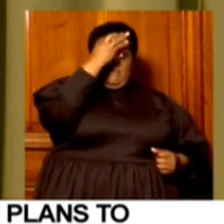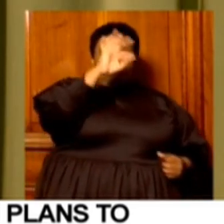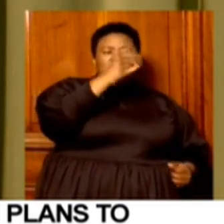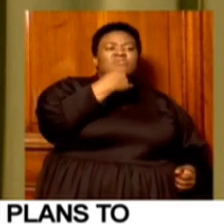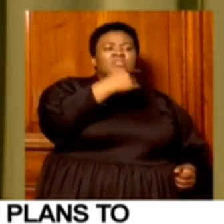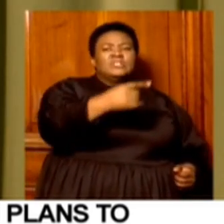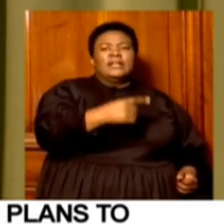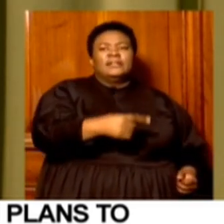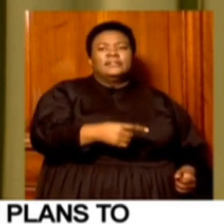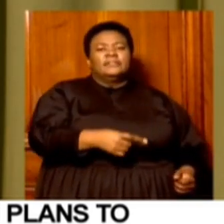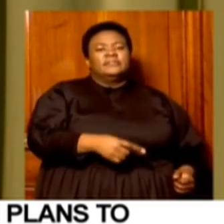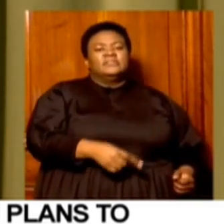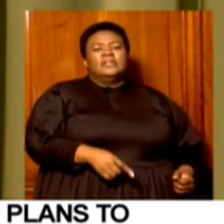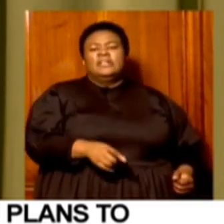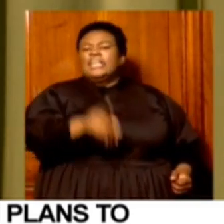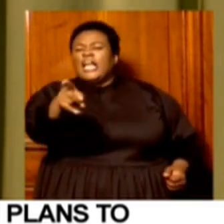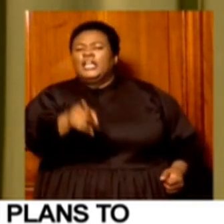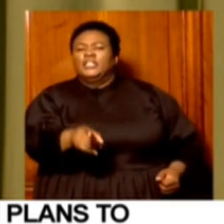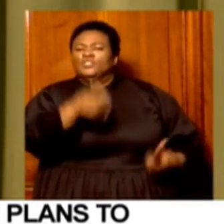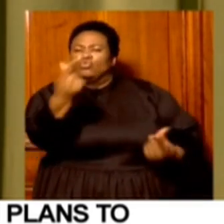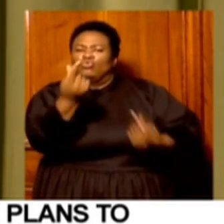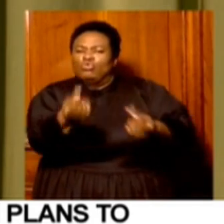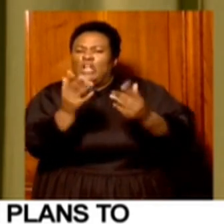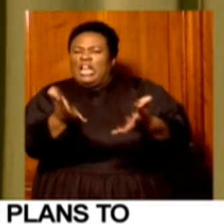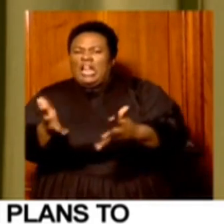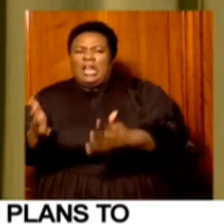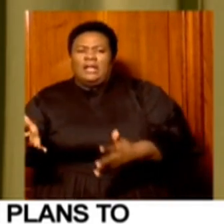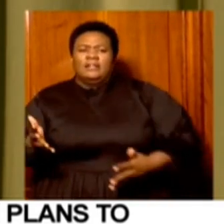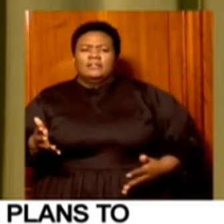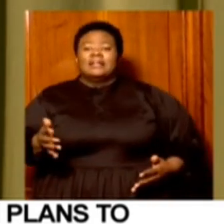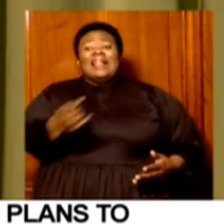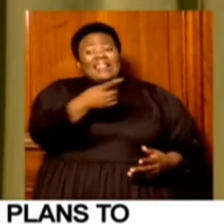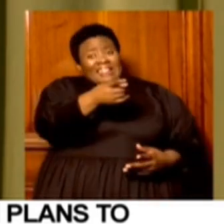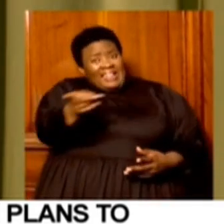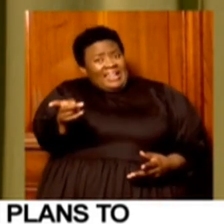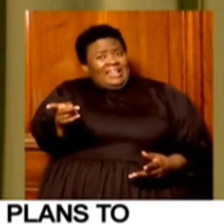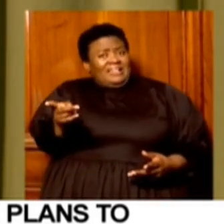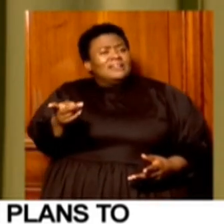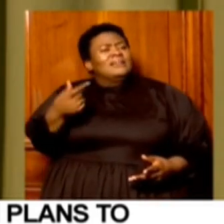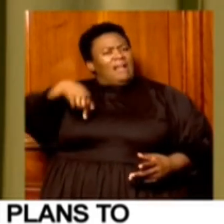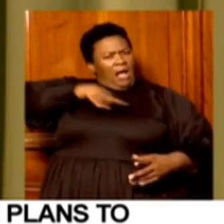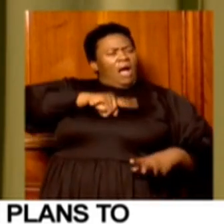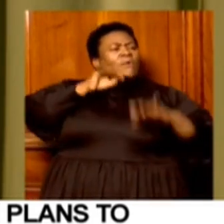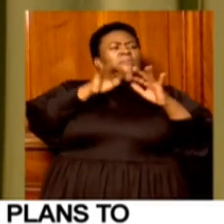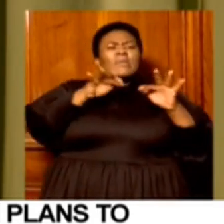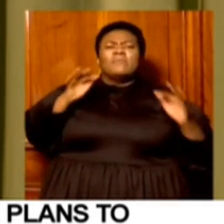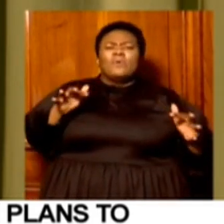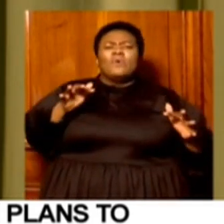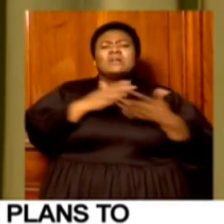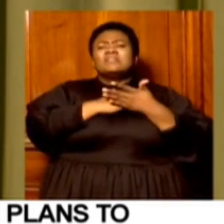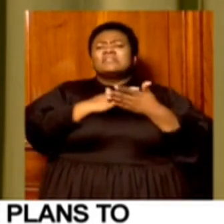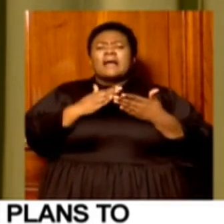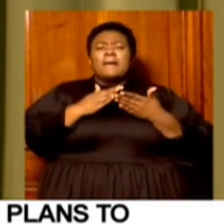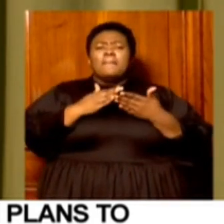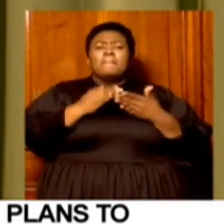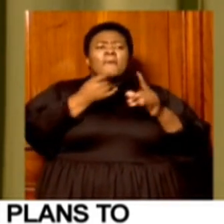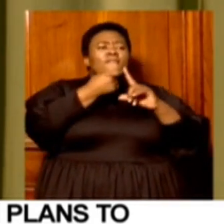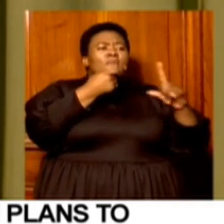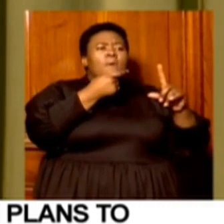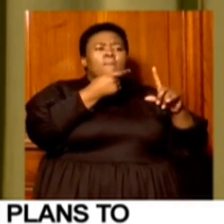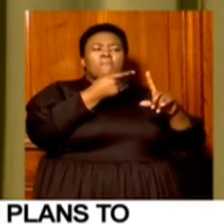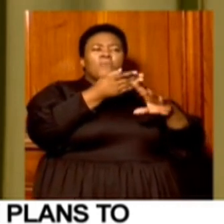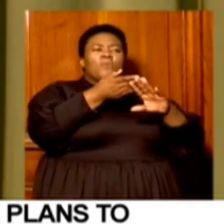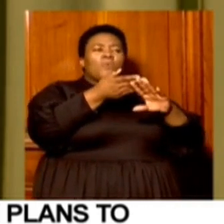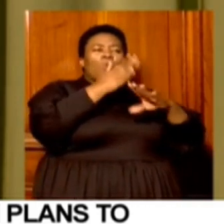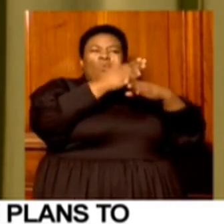Kubo, these taxi people are our people. Some of them were retrenched from the mines. Their last penny,